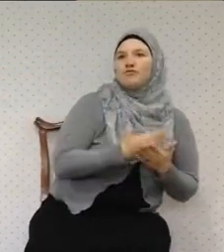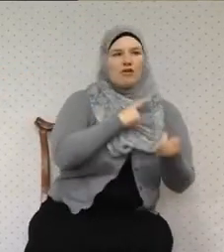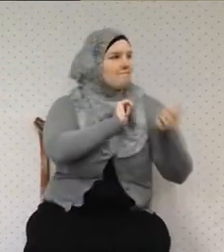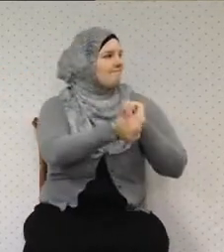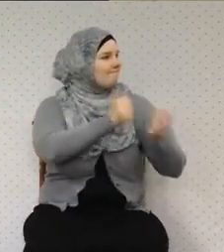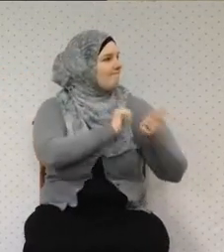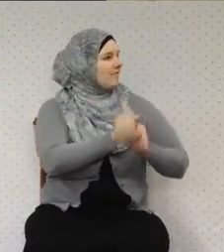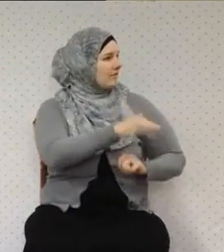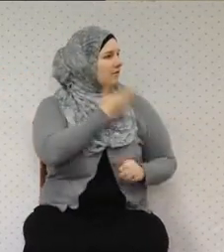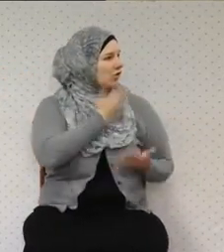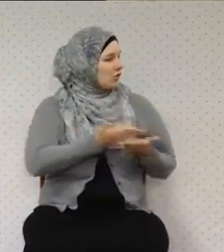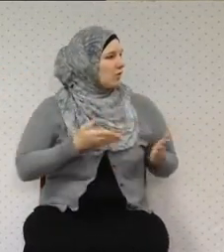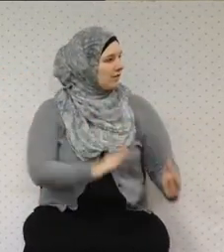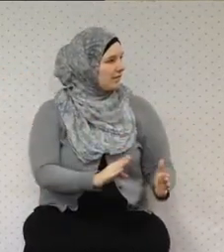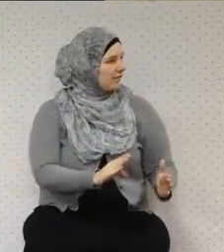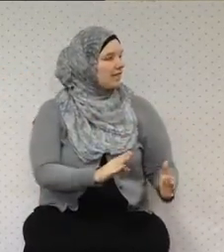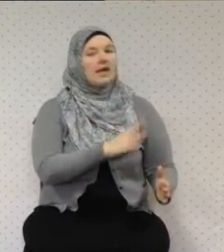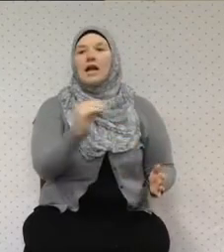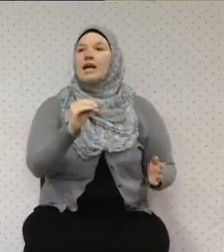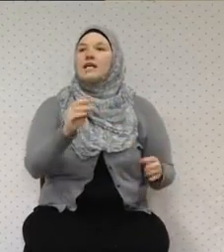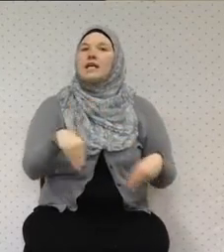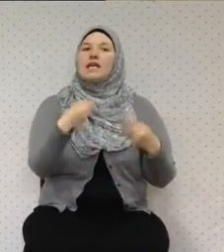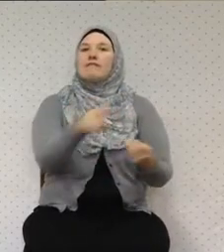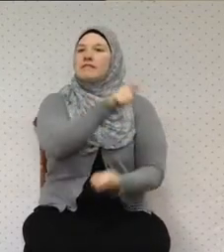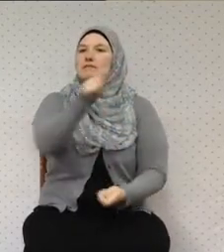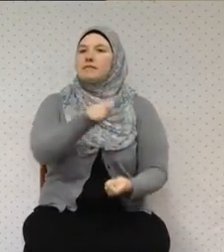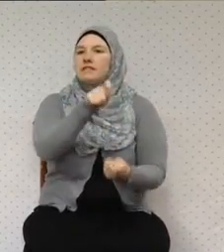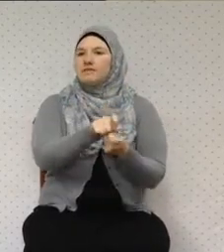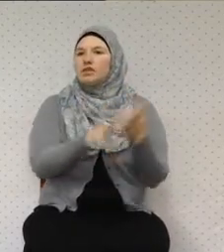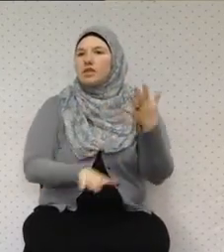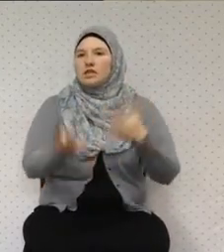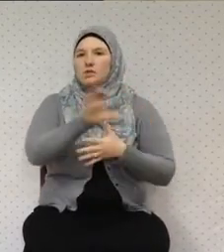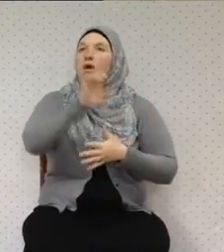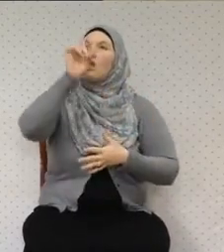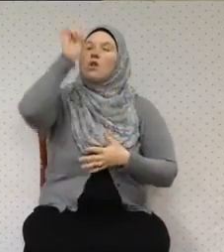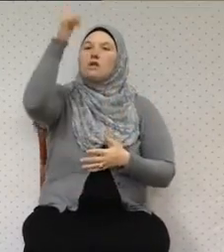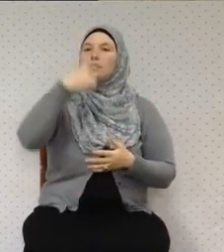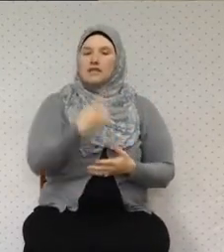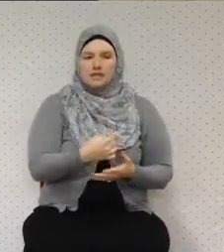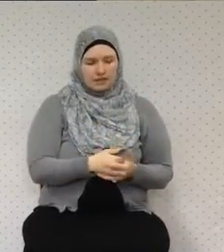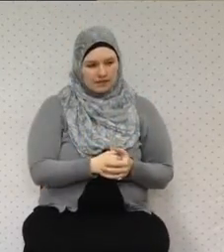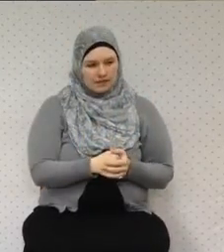Also to give it a specific criteria, Allah subhanahu wa ta'ala says,